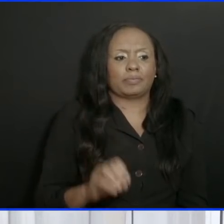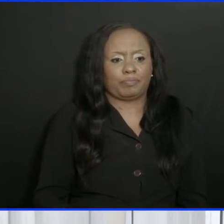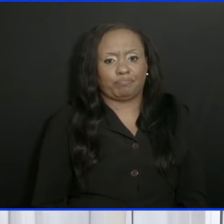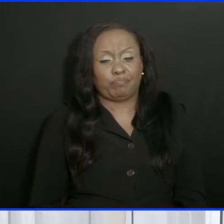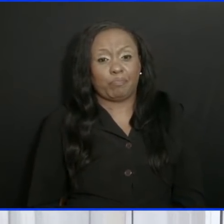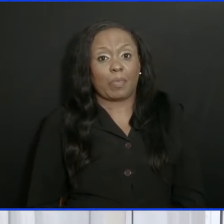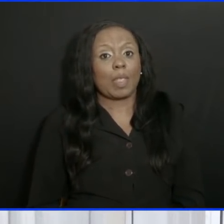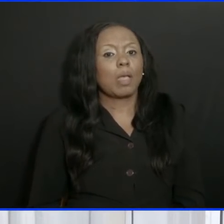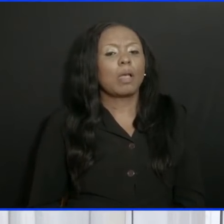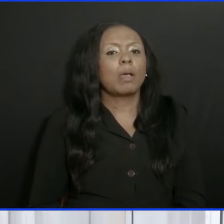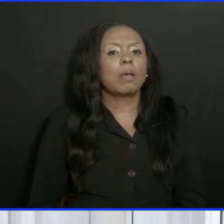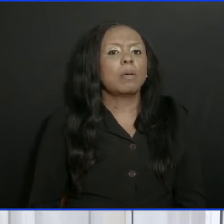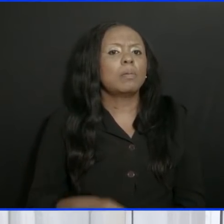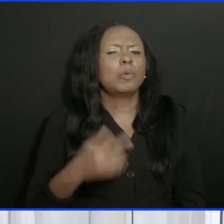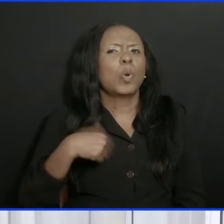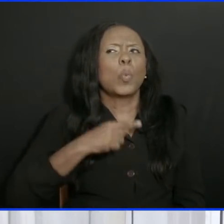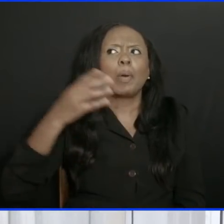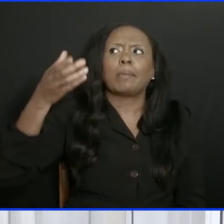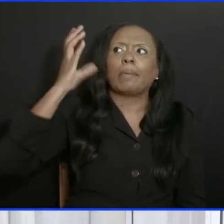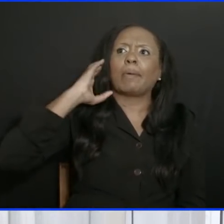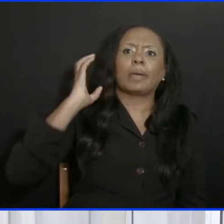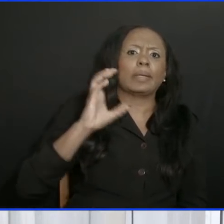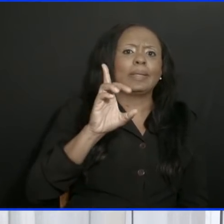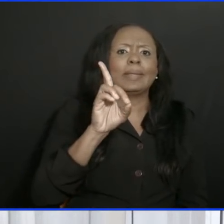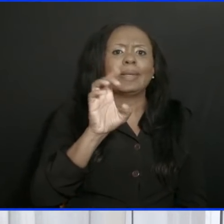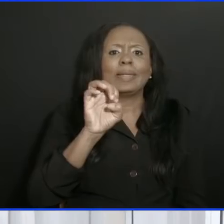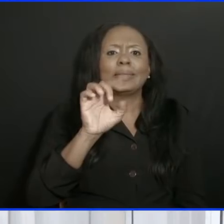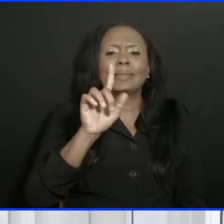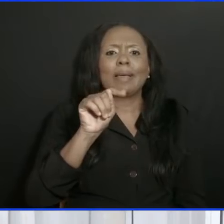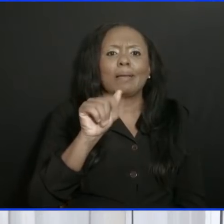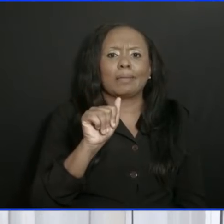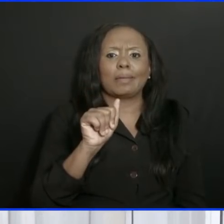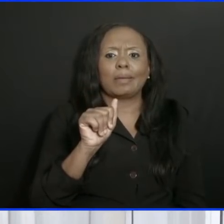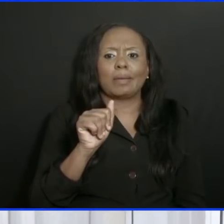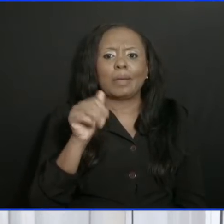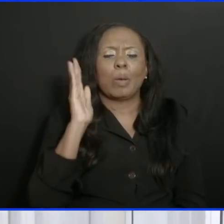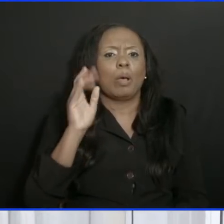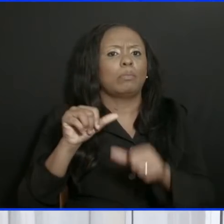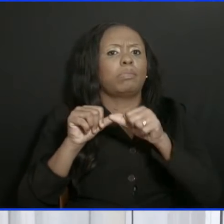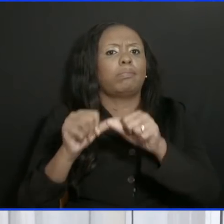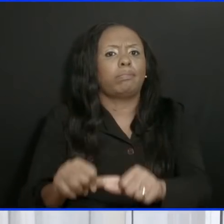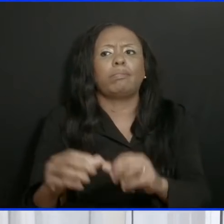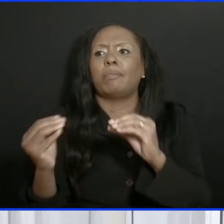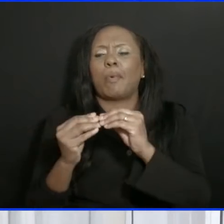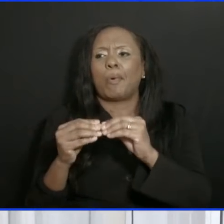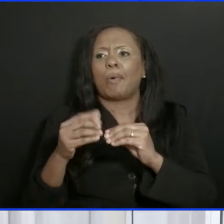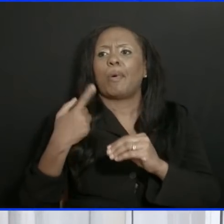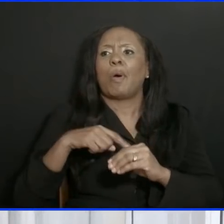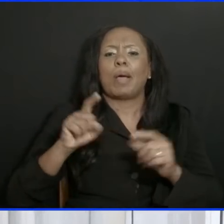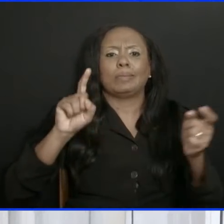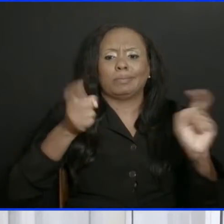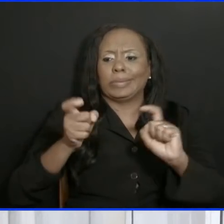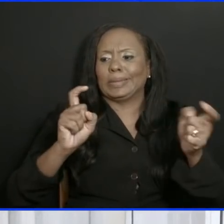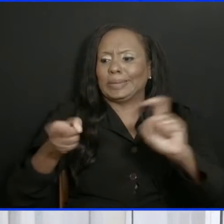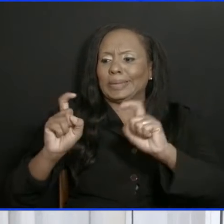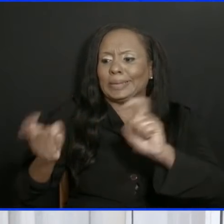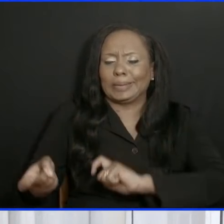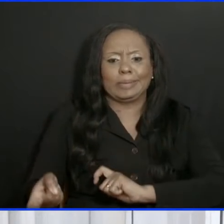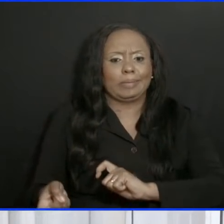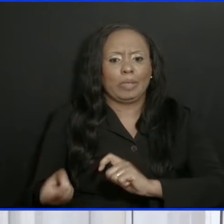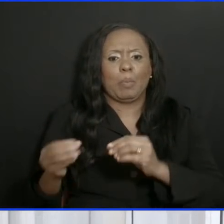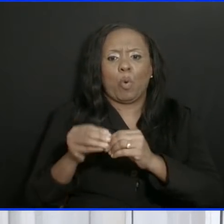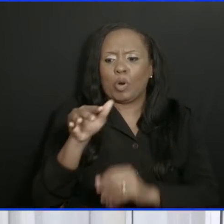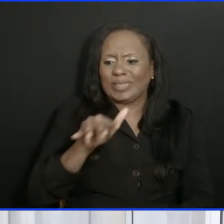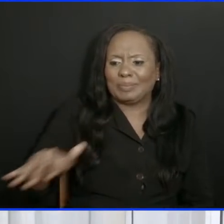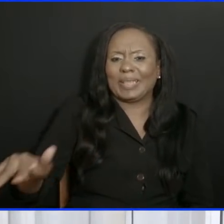to be with us for a little longer, we converted the tertiary into secondary and primary. I say these things because what